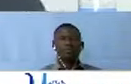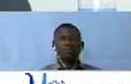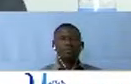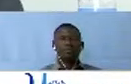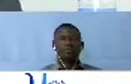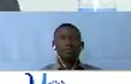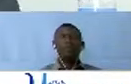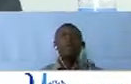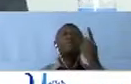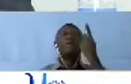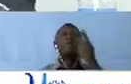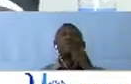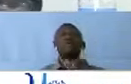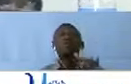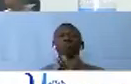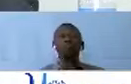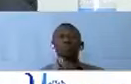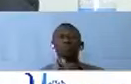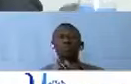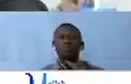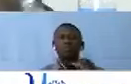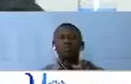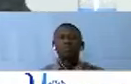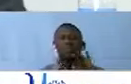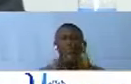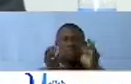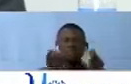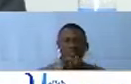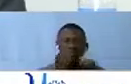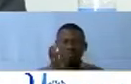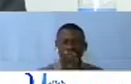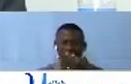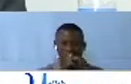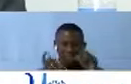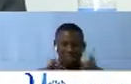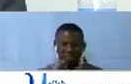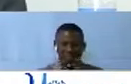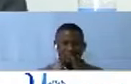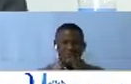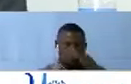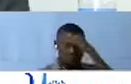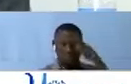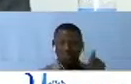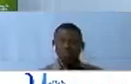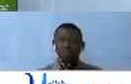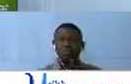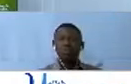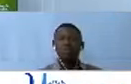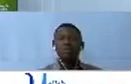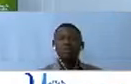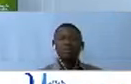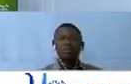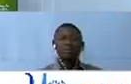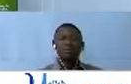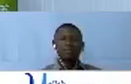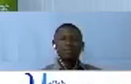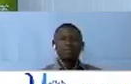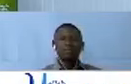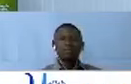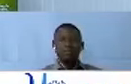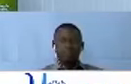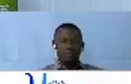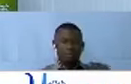first which panel did you work with lo folo inim panel jumale do ko ga I started participating in panels